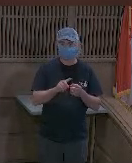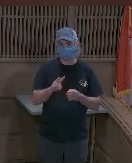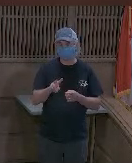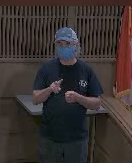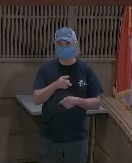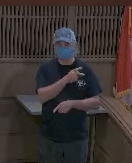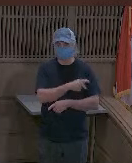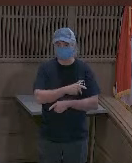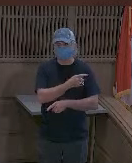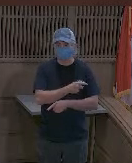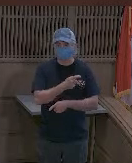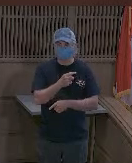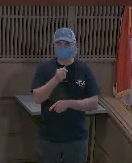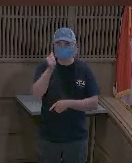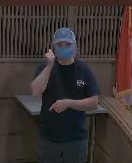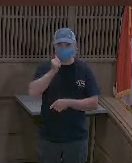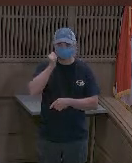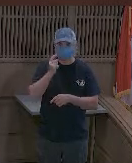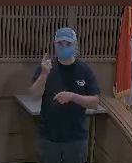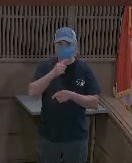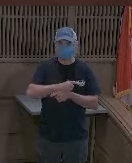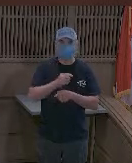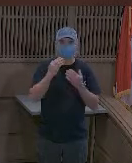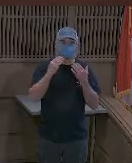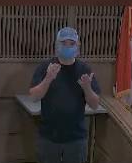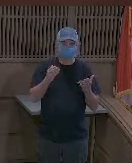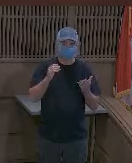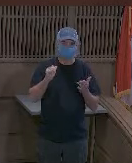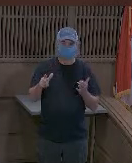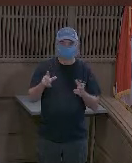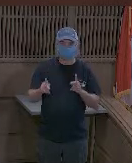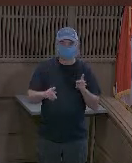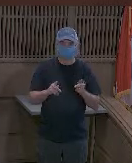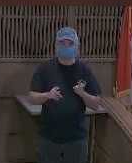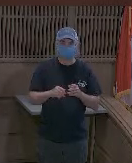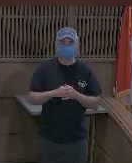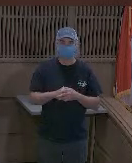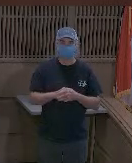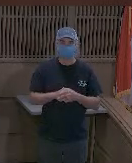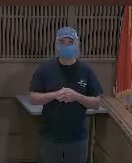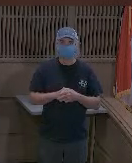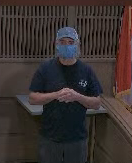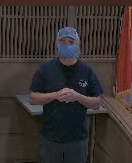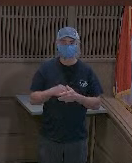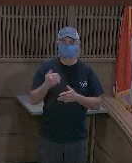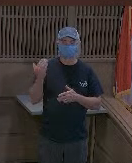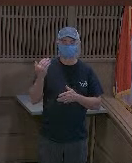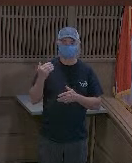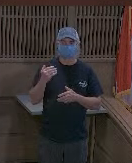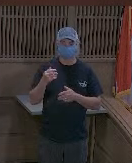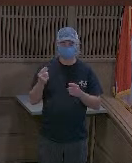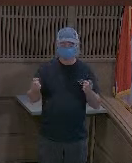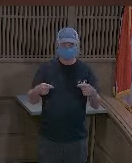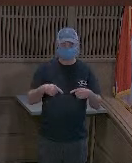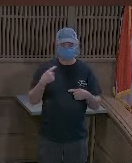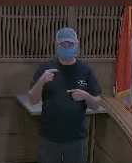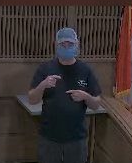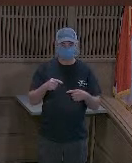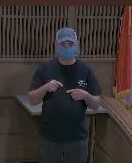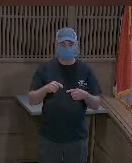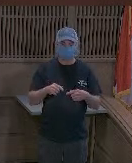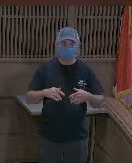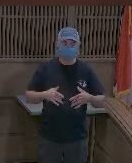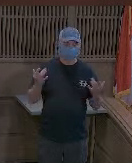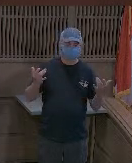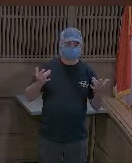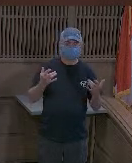which is very good. I just want to thank all the citizens for coming out on the previous 2 events that we've had for the